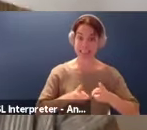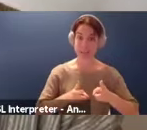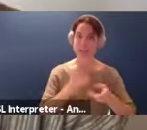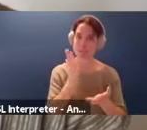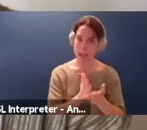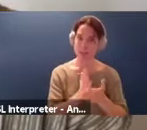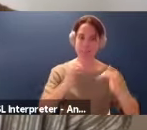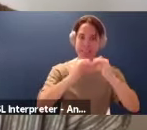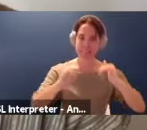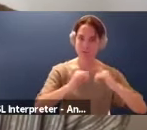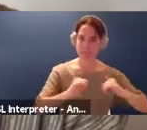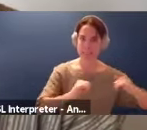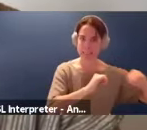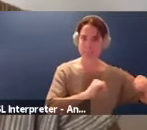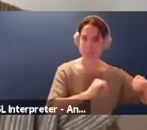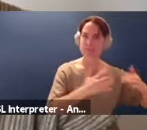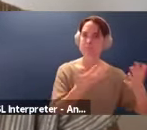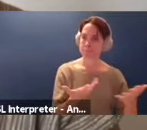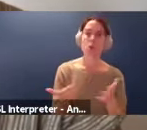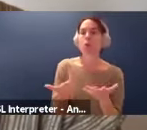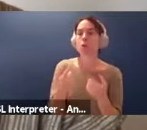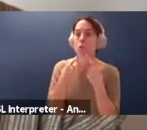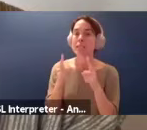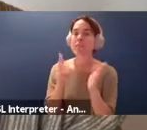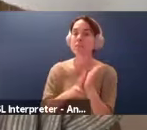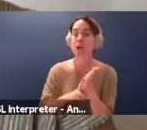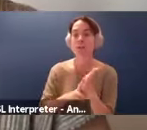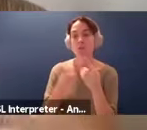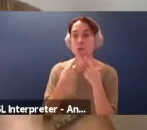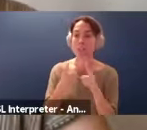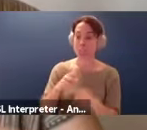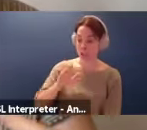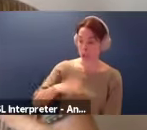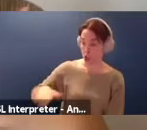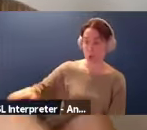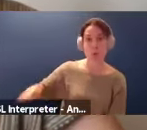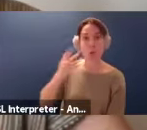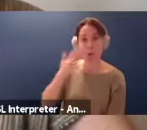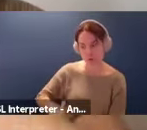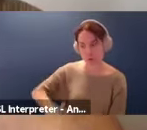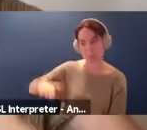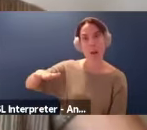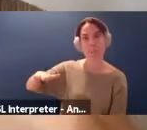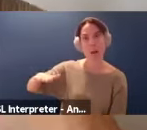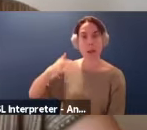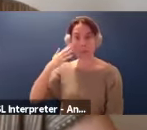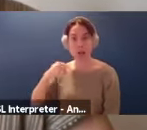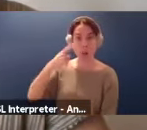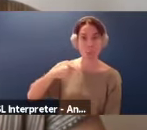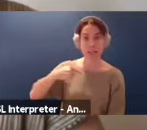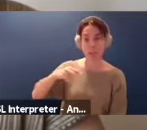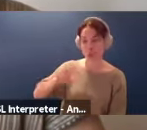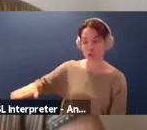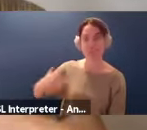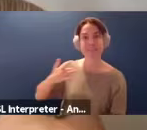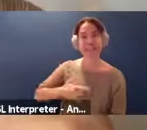mentioned childhood earlier vimalasara to form friendships with people of color and that is a an impoverishment a spiritual impoverishment if